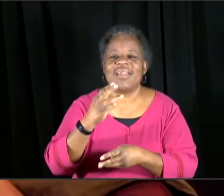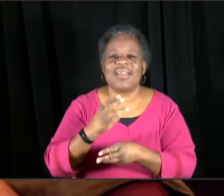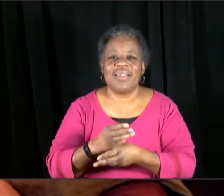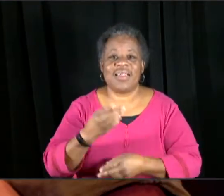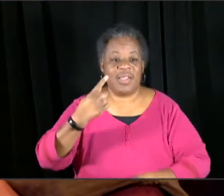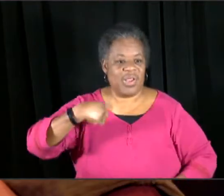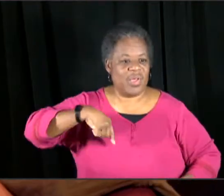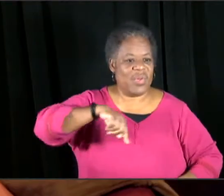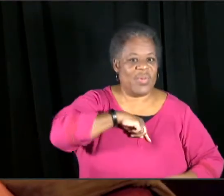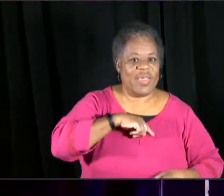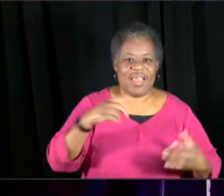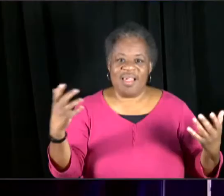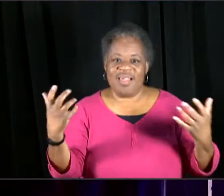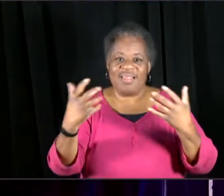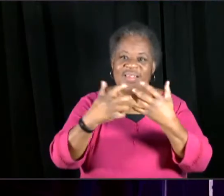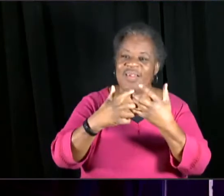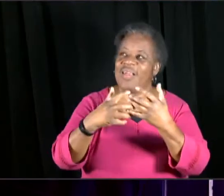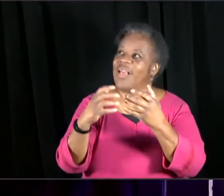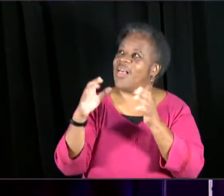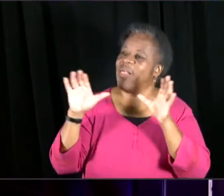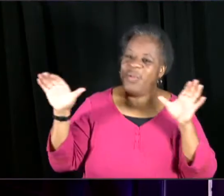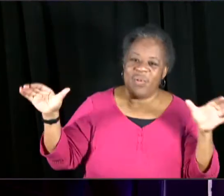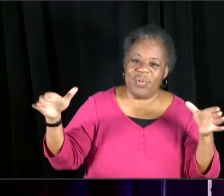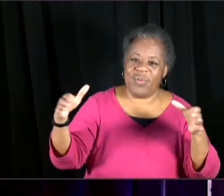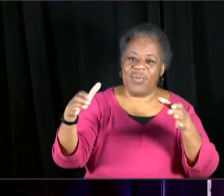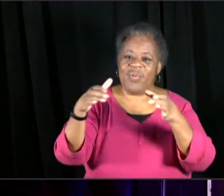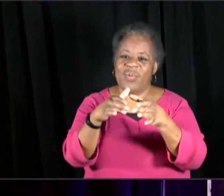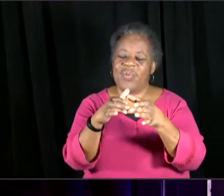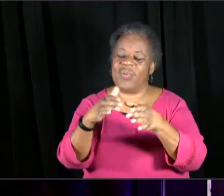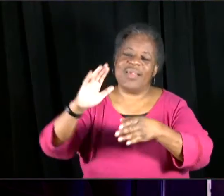We will sing, sing, sing.